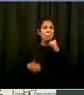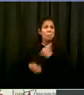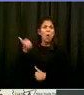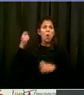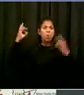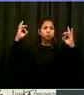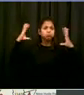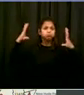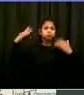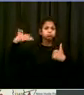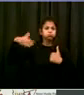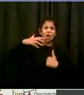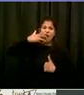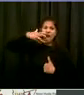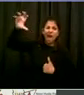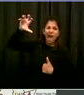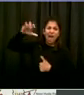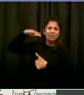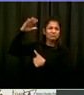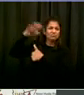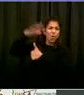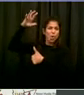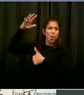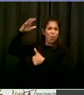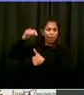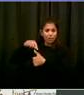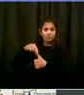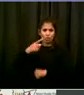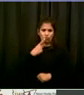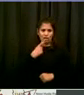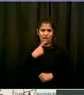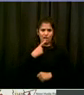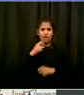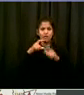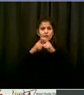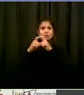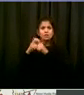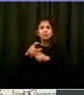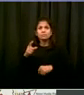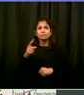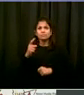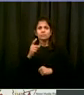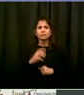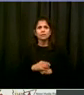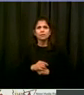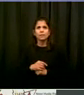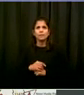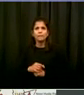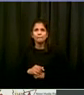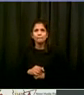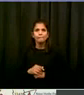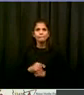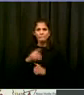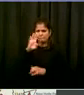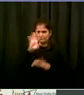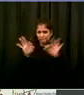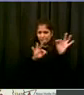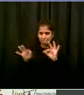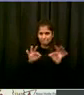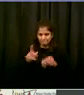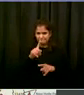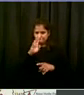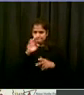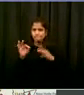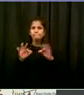like what we experienced back in March, April, the worst of this when we had to reduce the level of activity